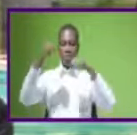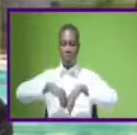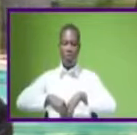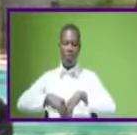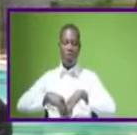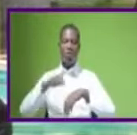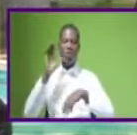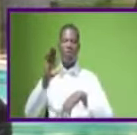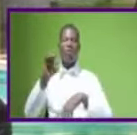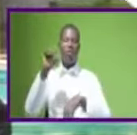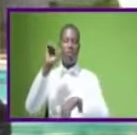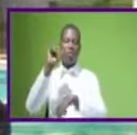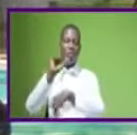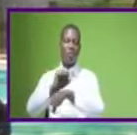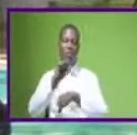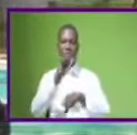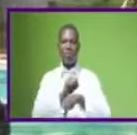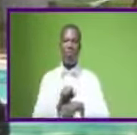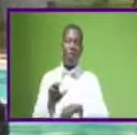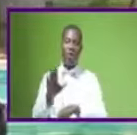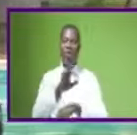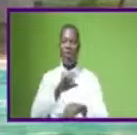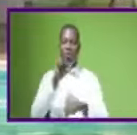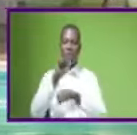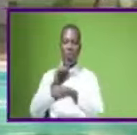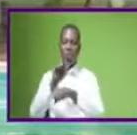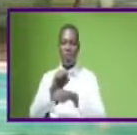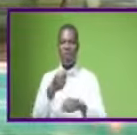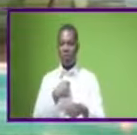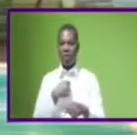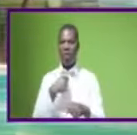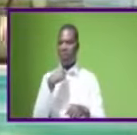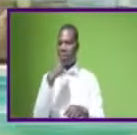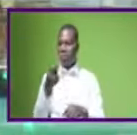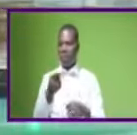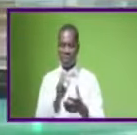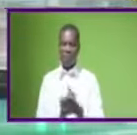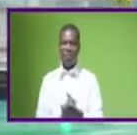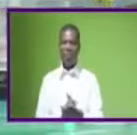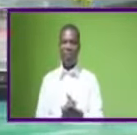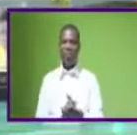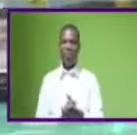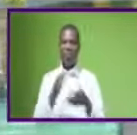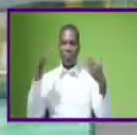I shall collapse all your churches and your ministerial works.